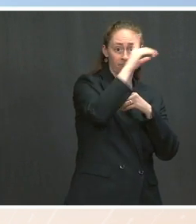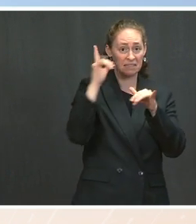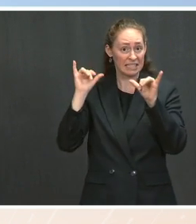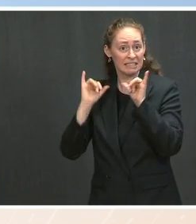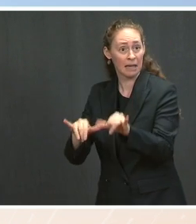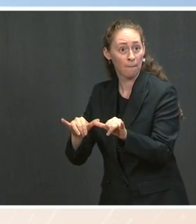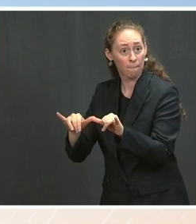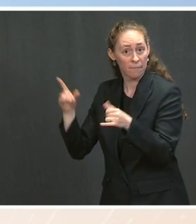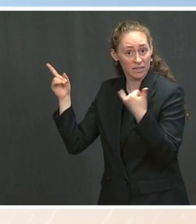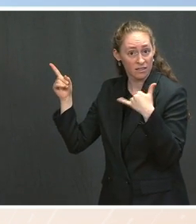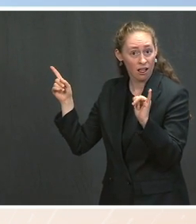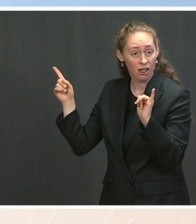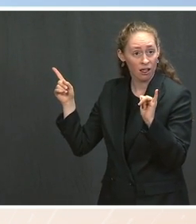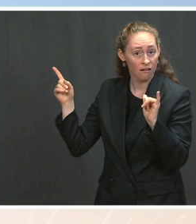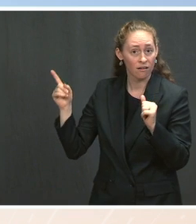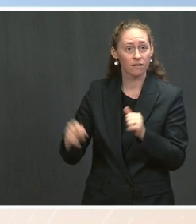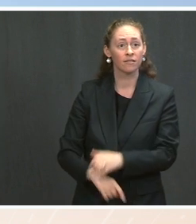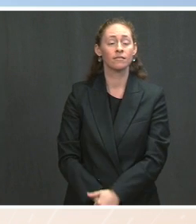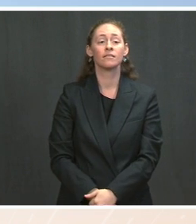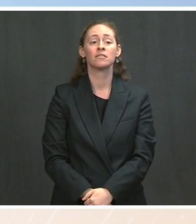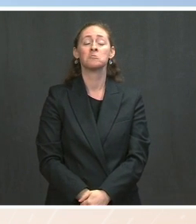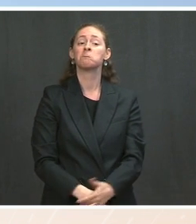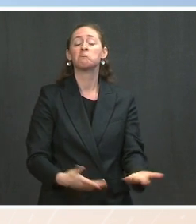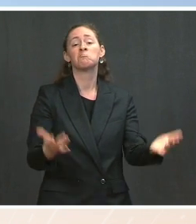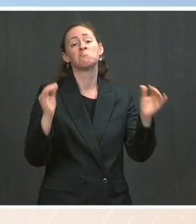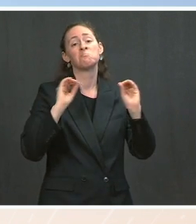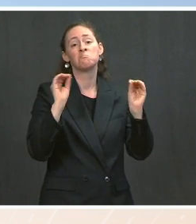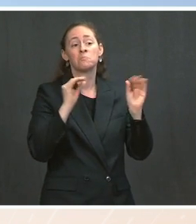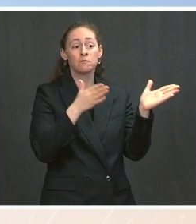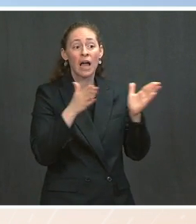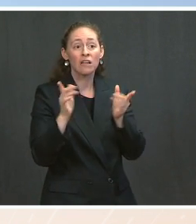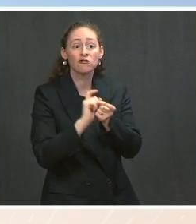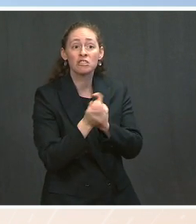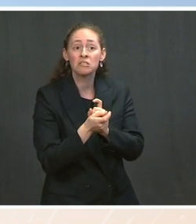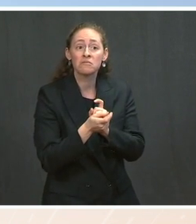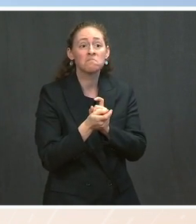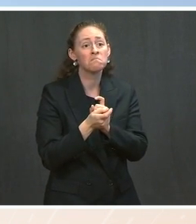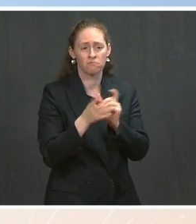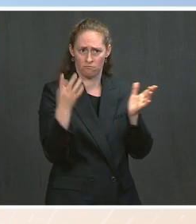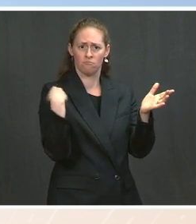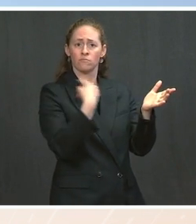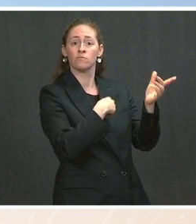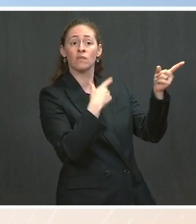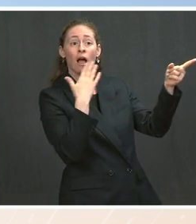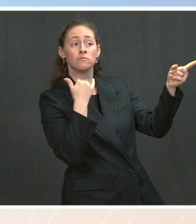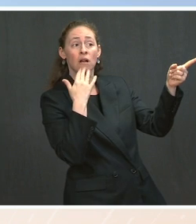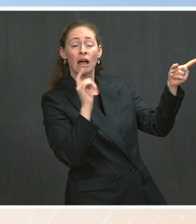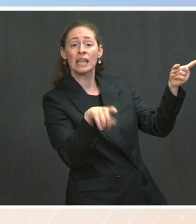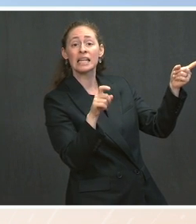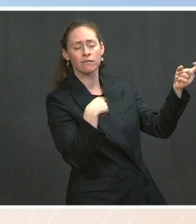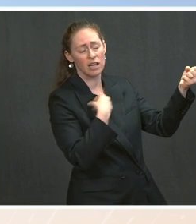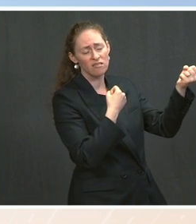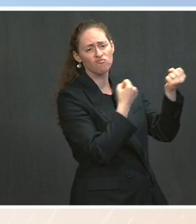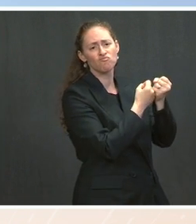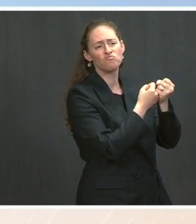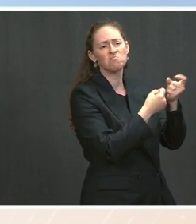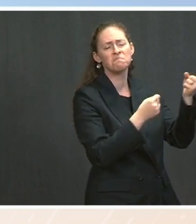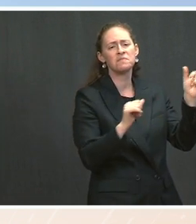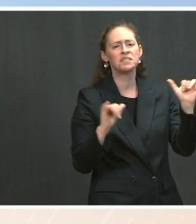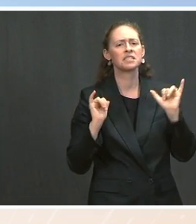plans to change our security assistance that we're providing to Israel. But I will say that the President's view